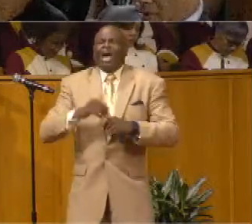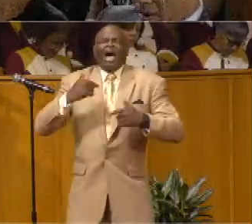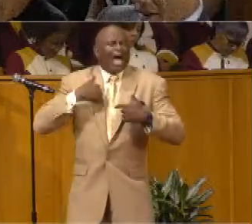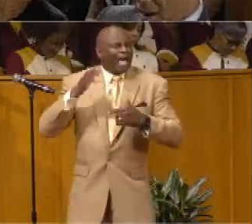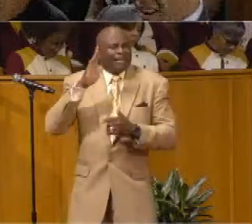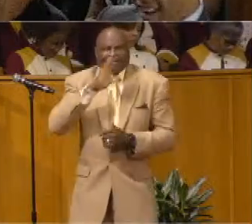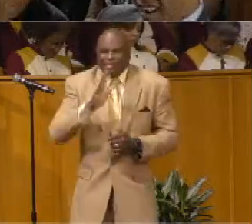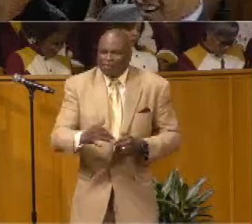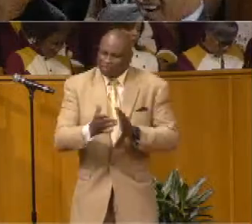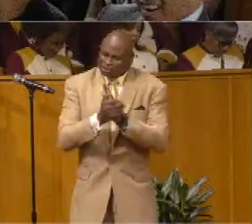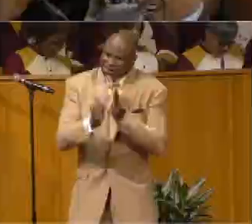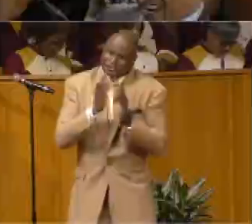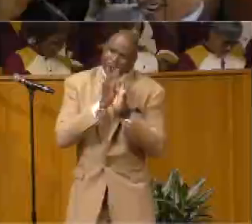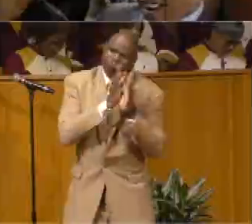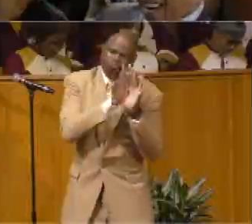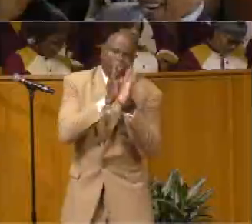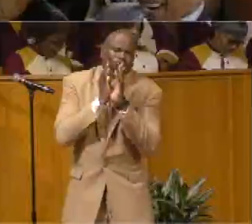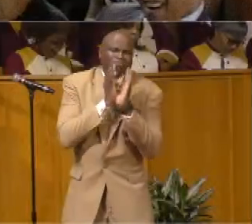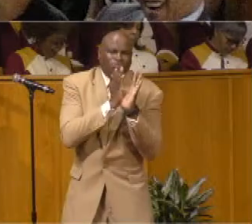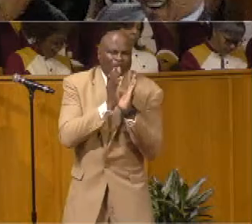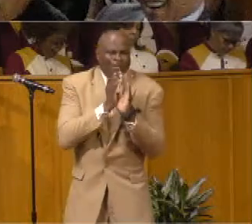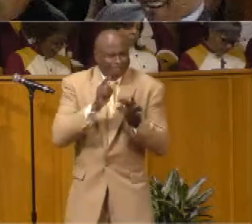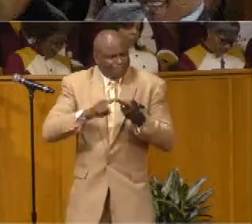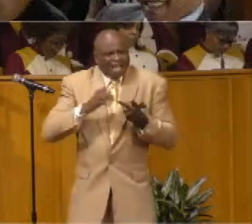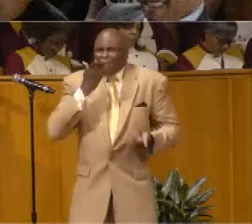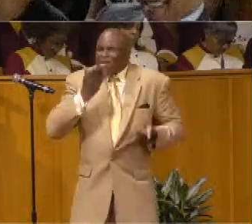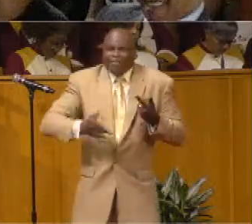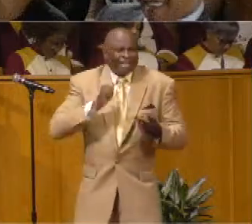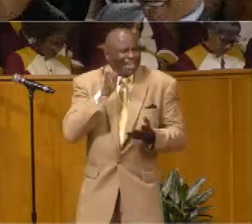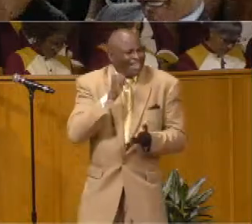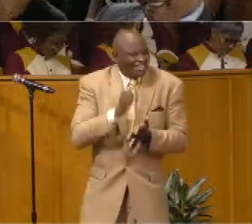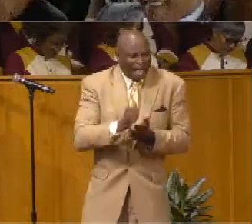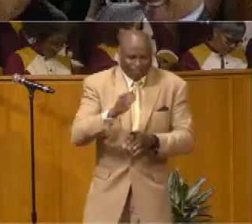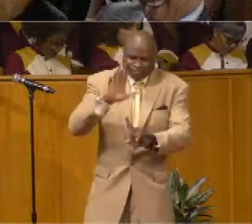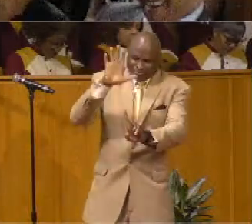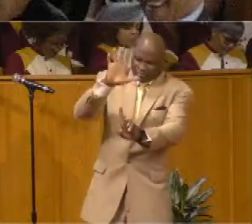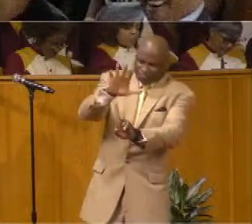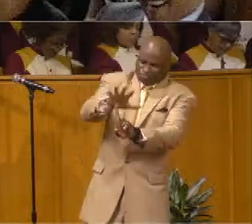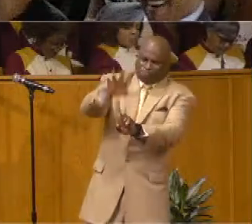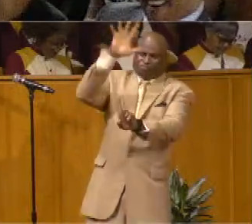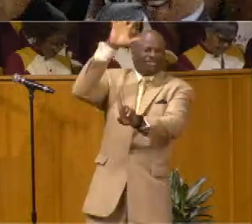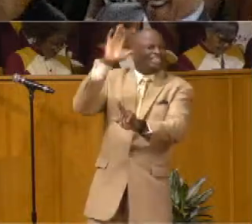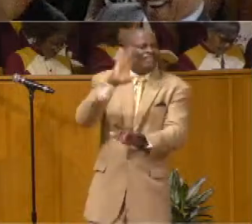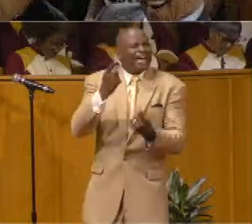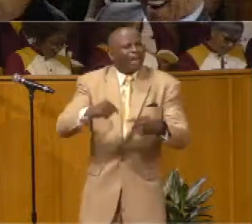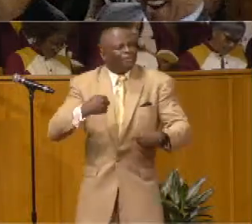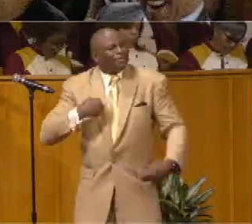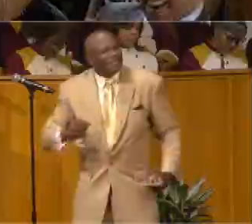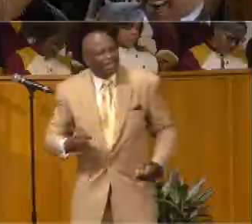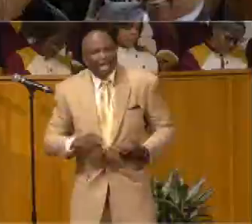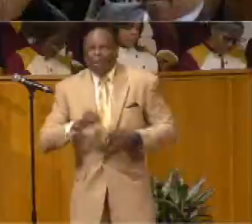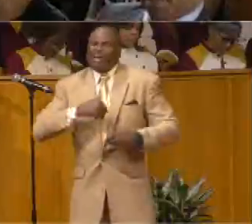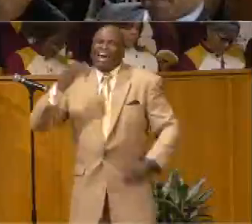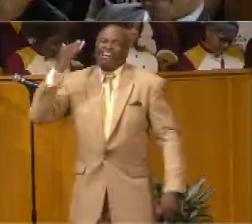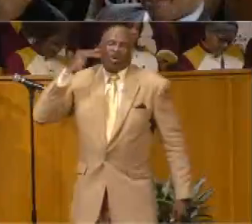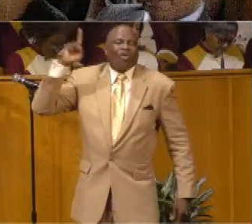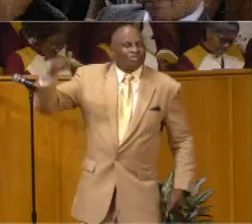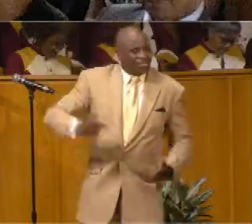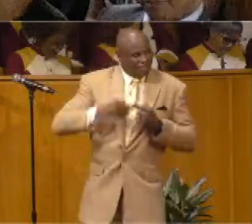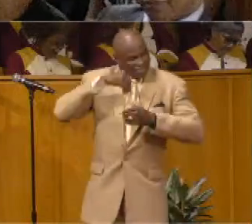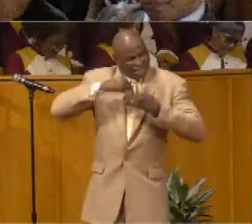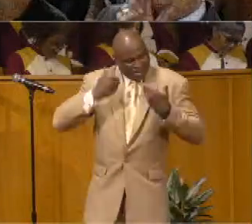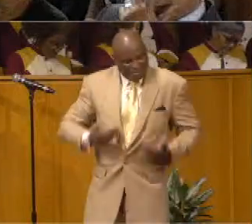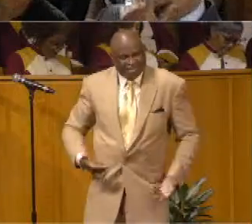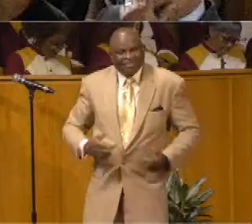never spoken in tongues. I may have never had hands laid on me. But I know that you live inside